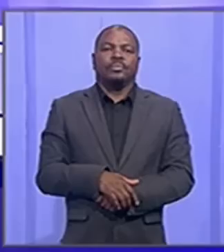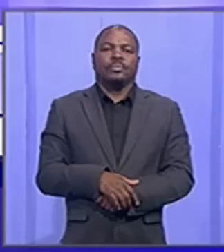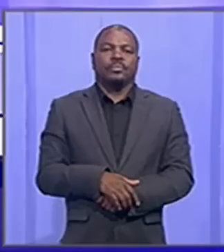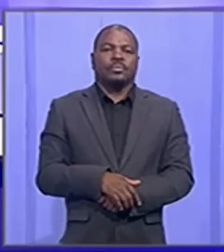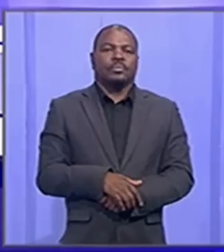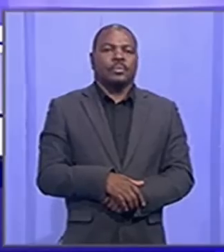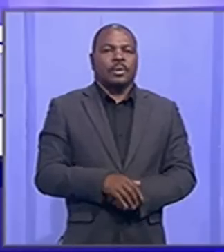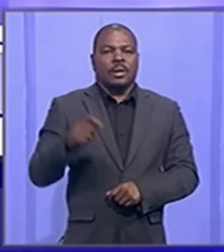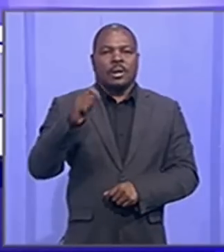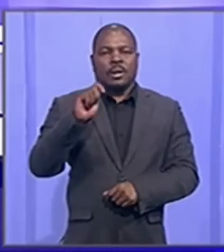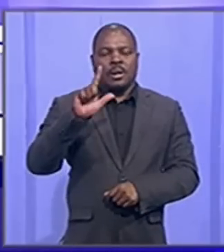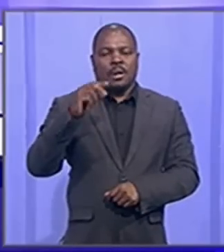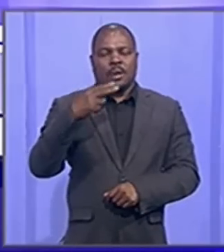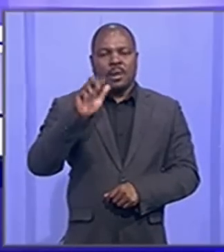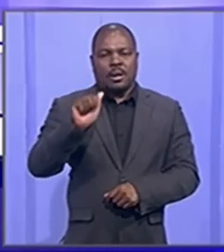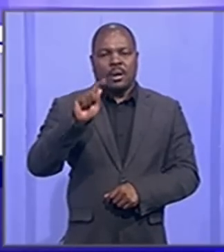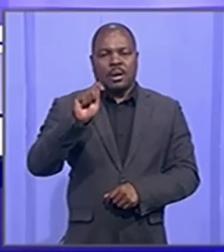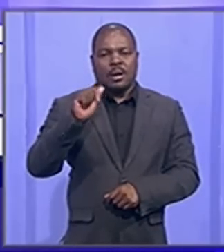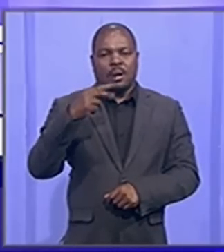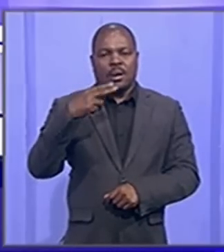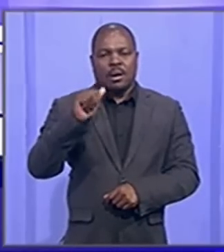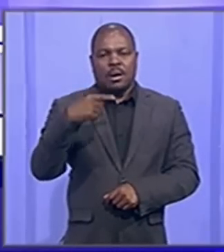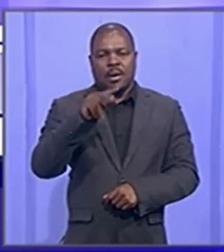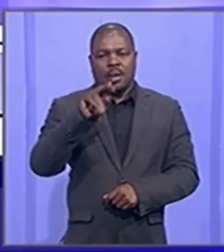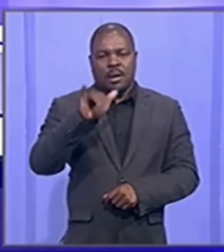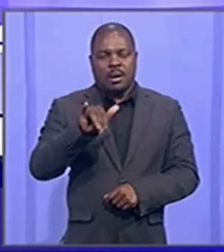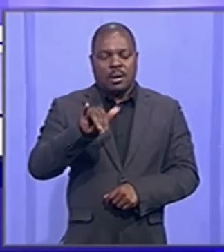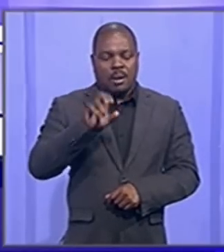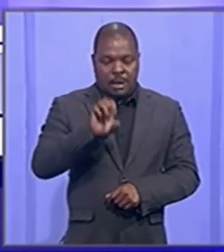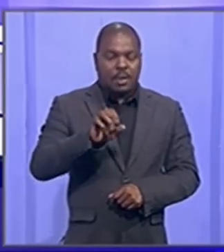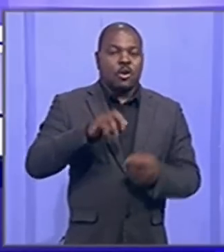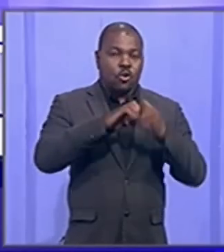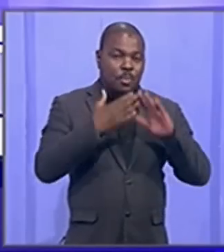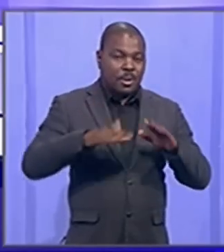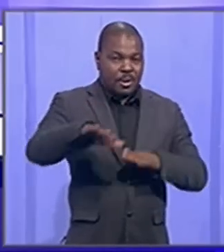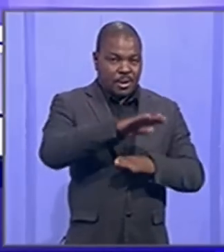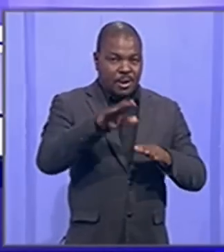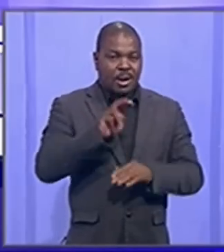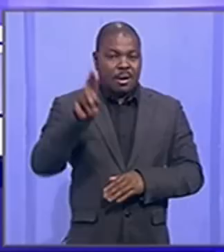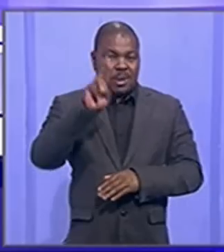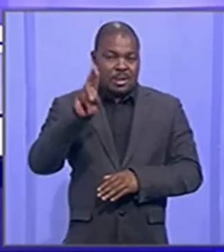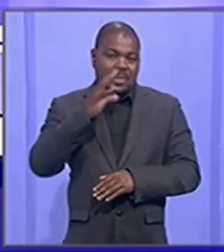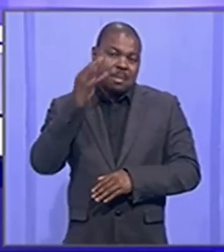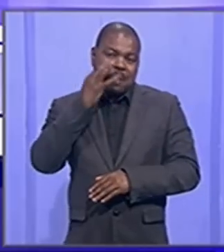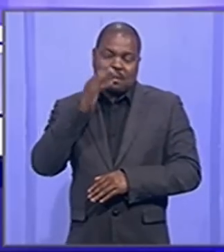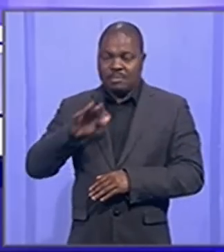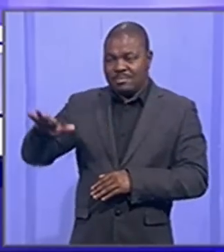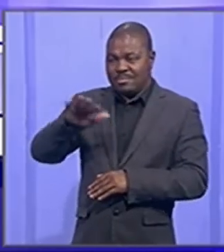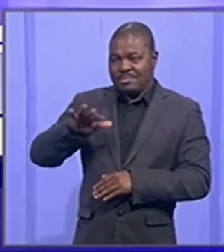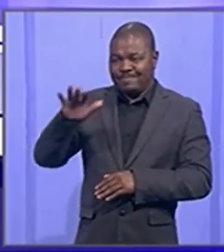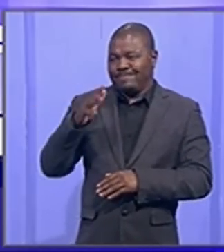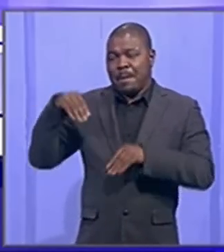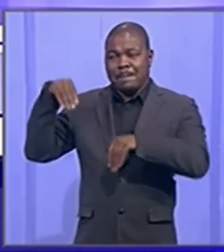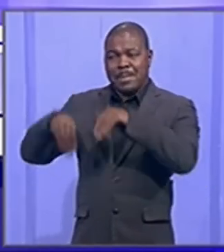Badudi ba tlhatlaganyane gausi le Rustenburg ka Northwest ba re taolo yeo e fokagago ya meepo yeo e le go tikologong